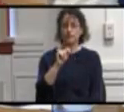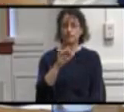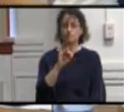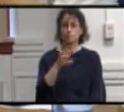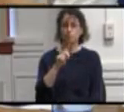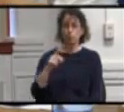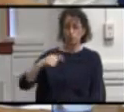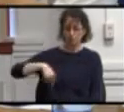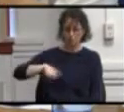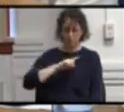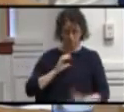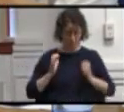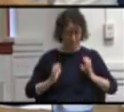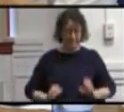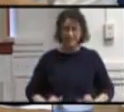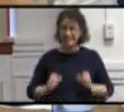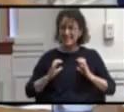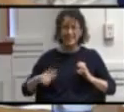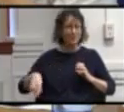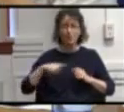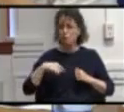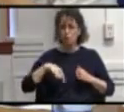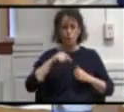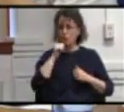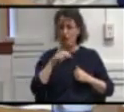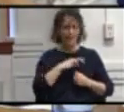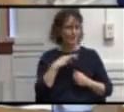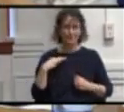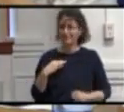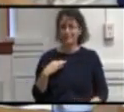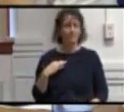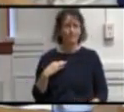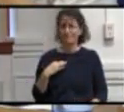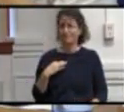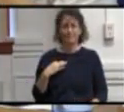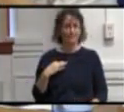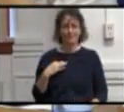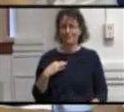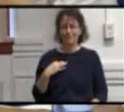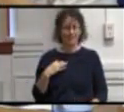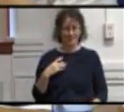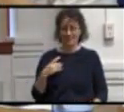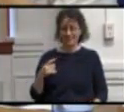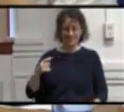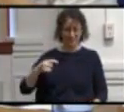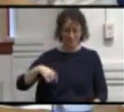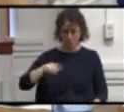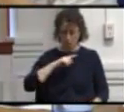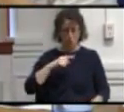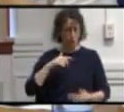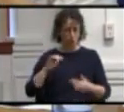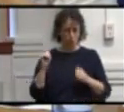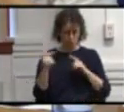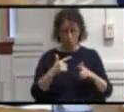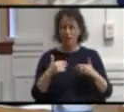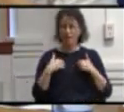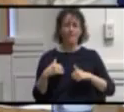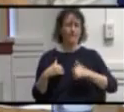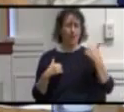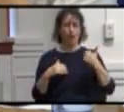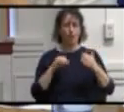None of us are full-time employees with the town. We are all, you know, separately employed,